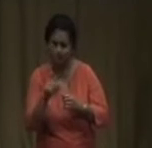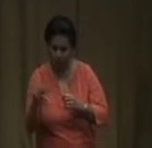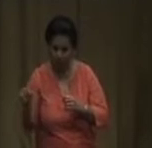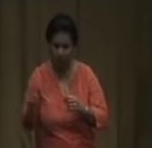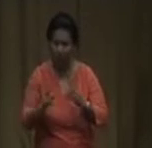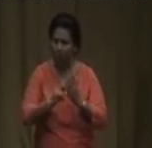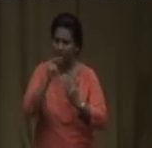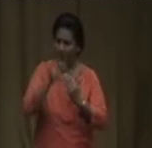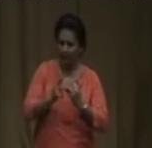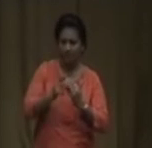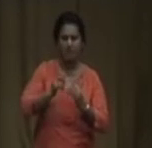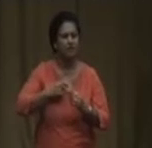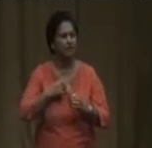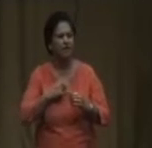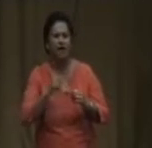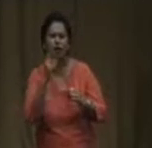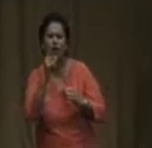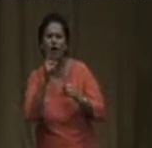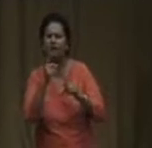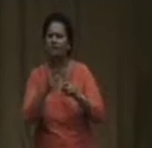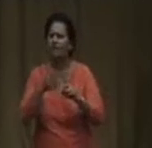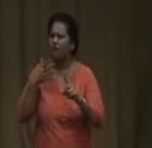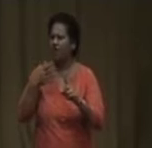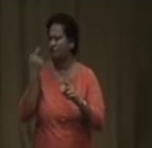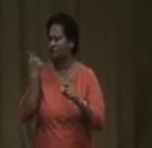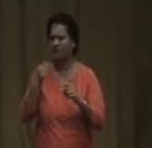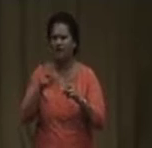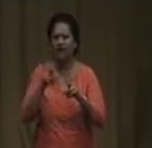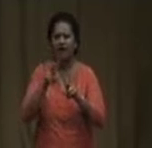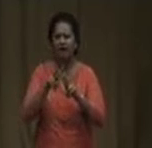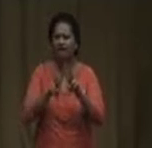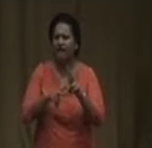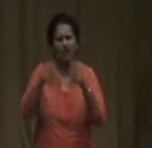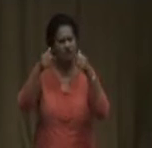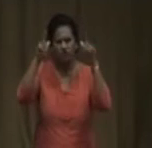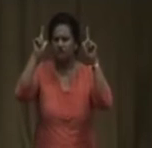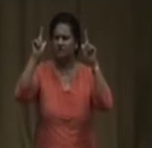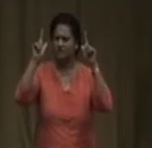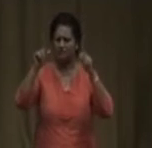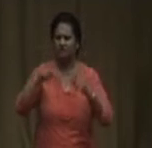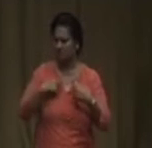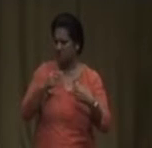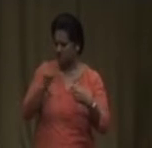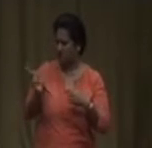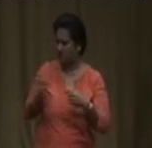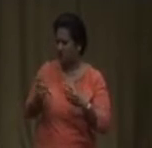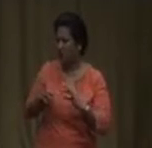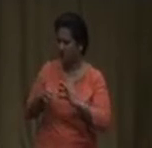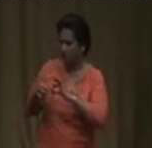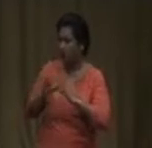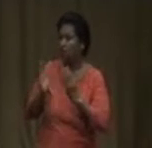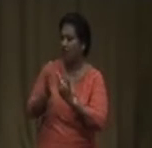late James Mirage, one of your former vice-chancellors, was in fact co-promoter on my PhD studies back in the